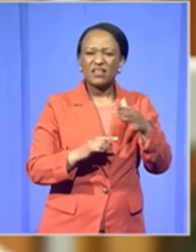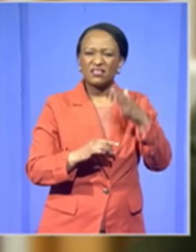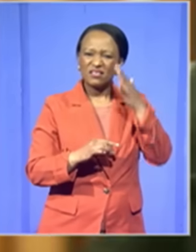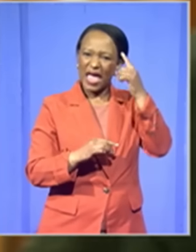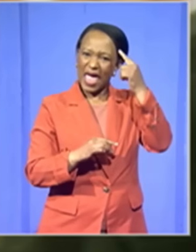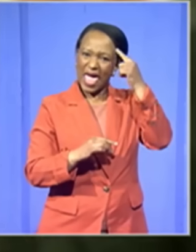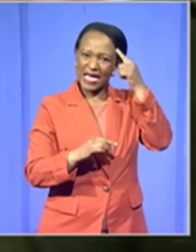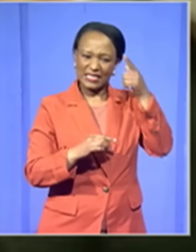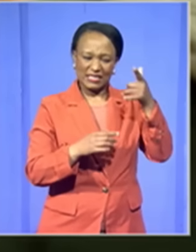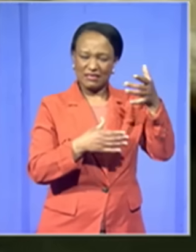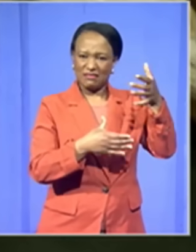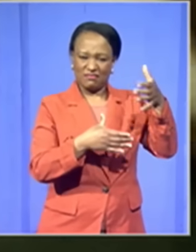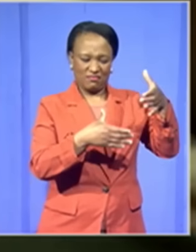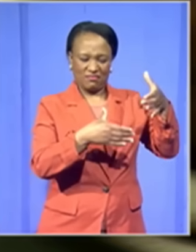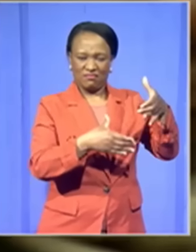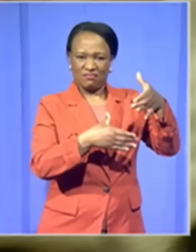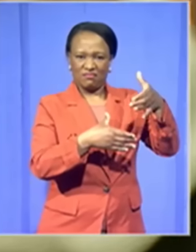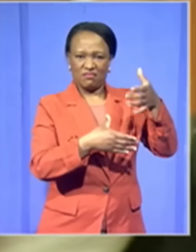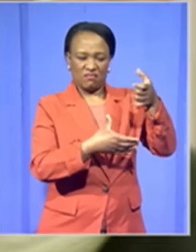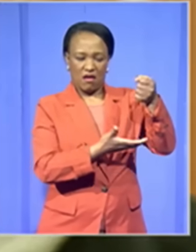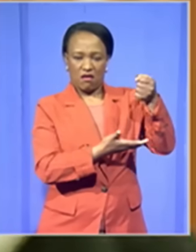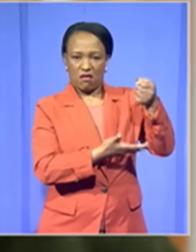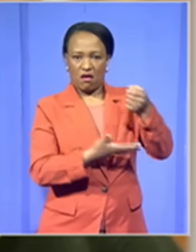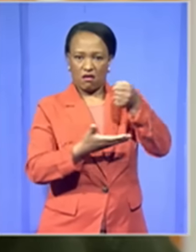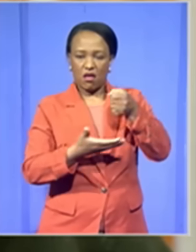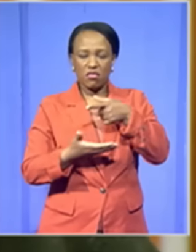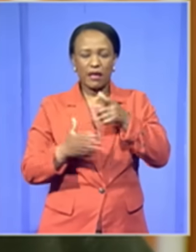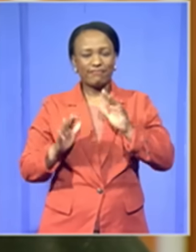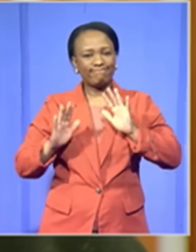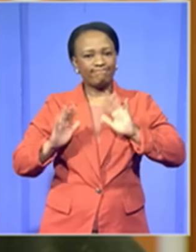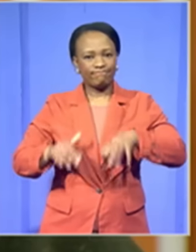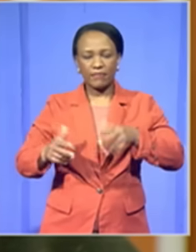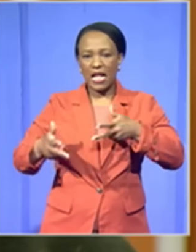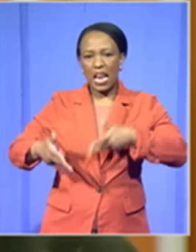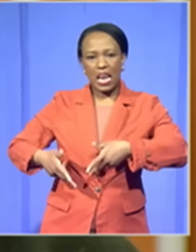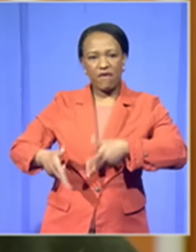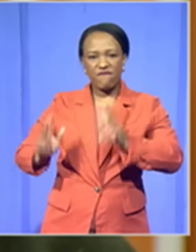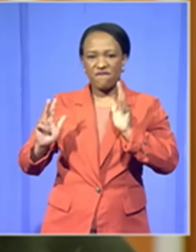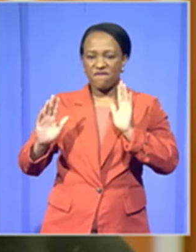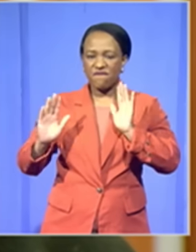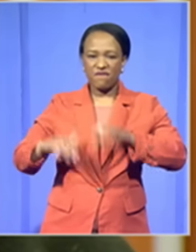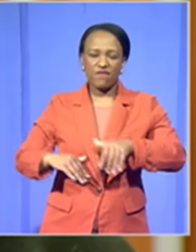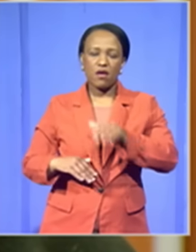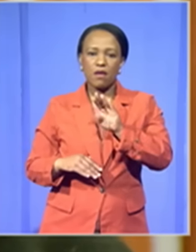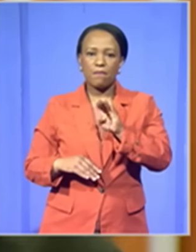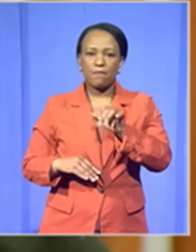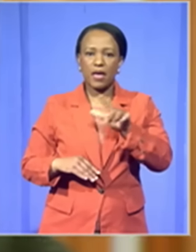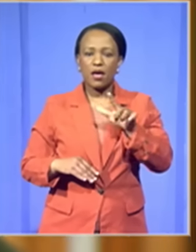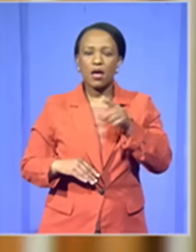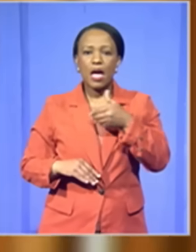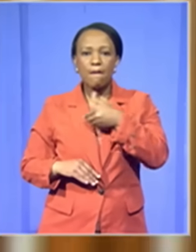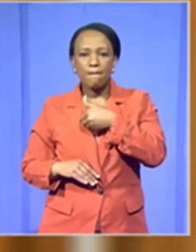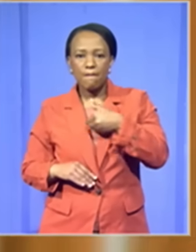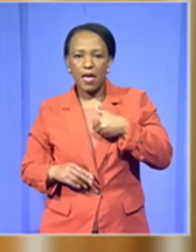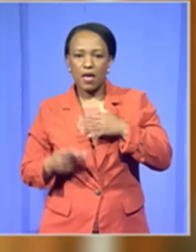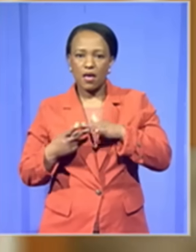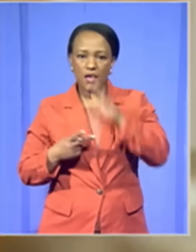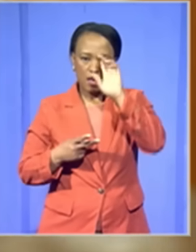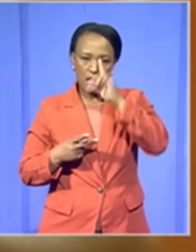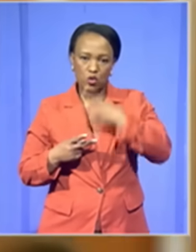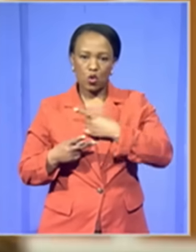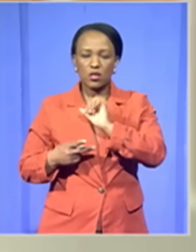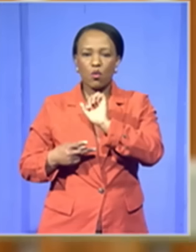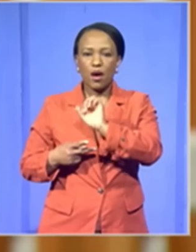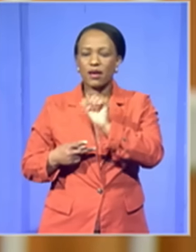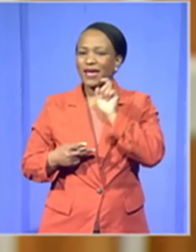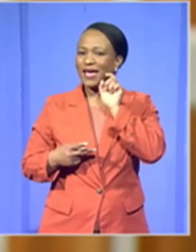nyahladitse kopo ya bona ya beili. Sepolesa se dumela ha masalla awa ile amme le moradi wa hae a dilemo tse